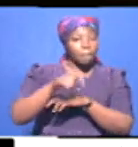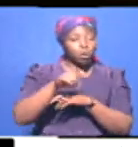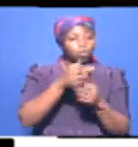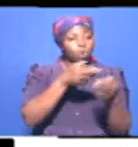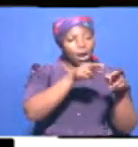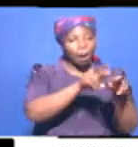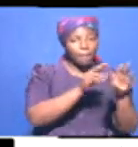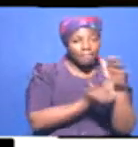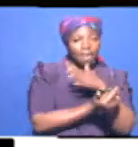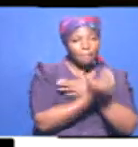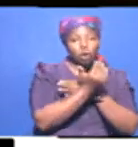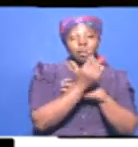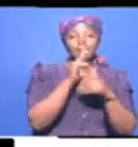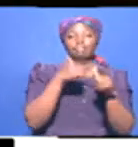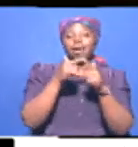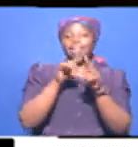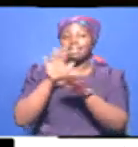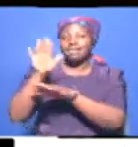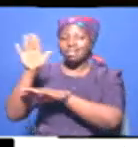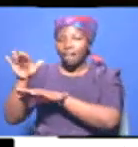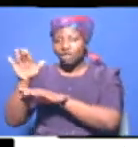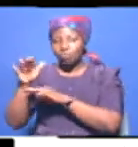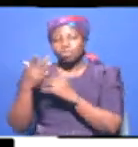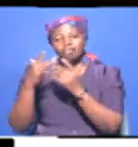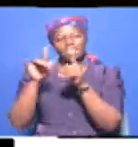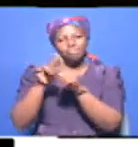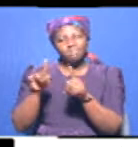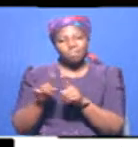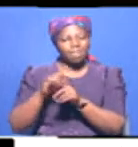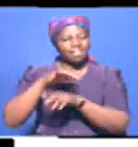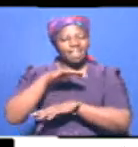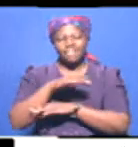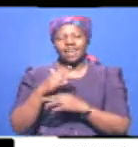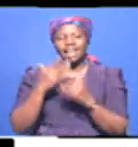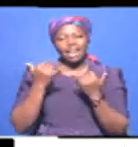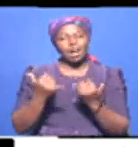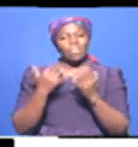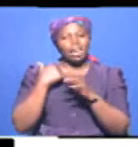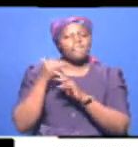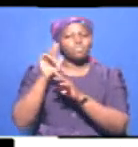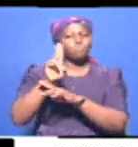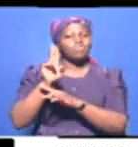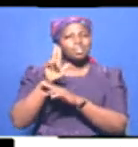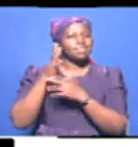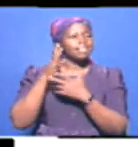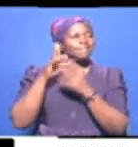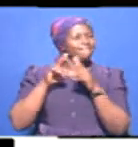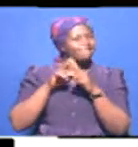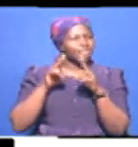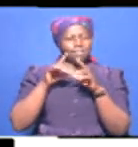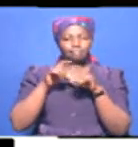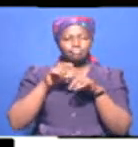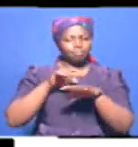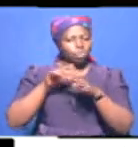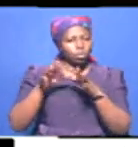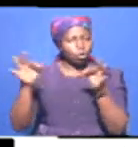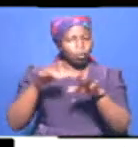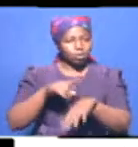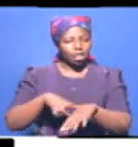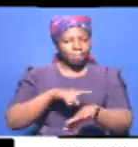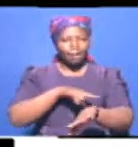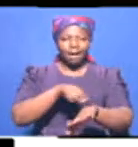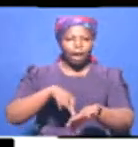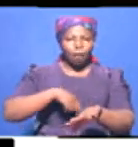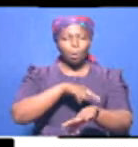in mid-afternoon, and then in the evening, you would say they have spent quite a substantial time and hours discussing